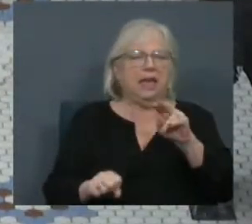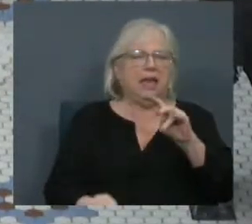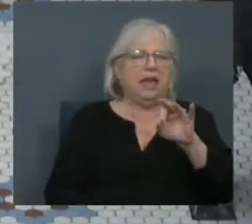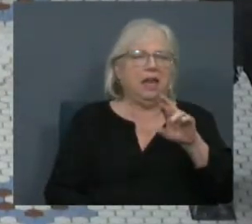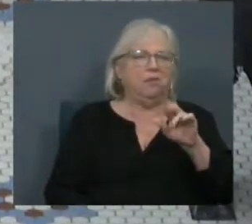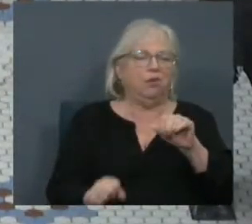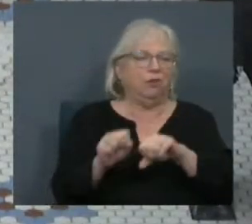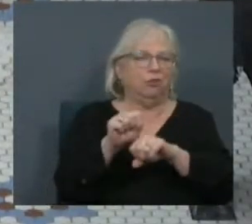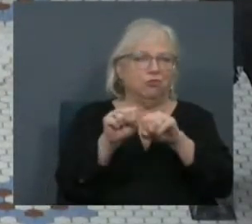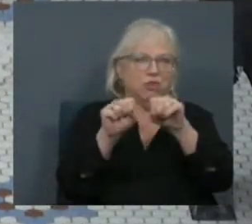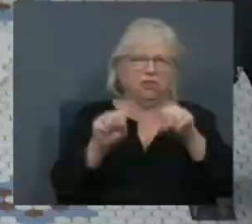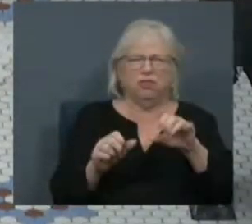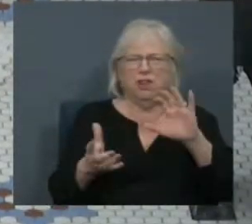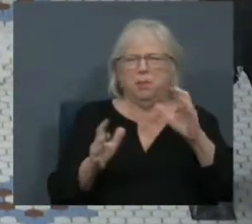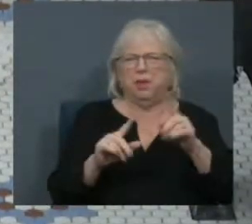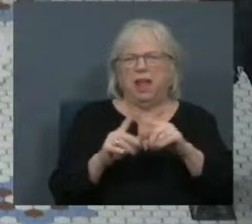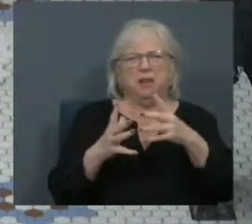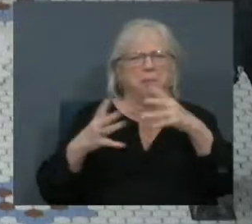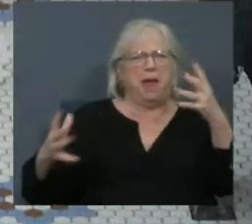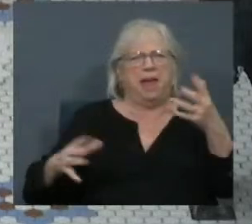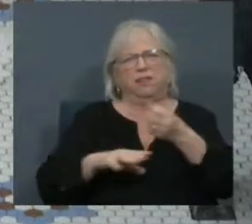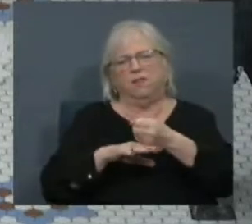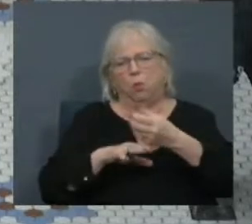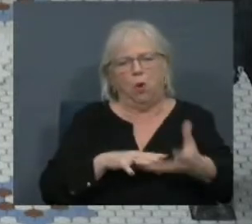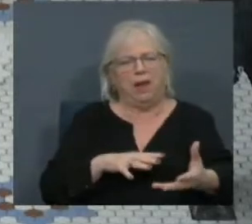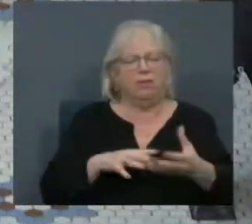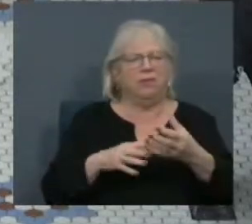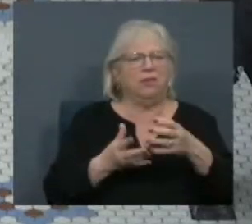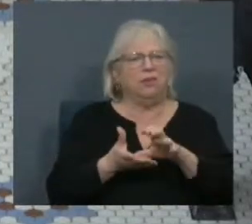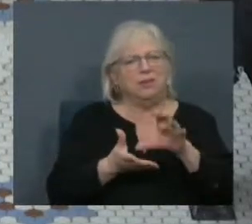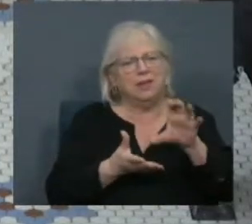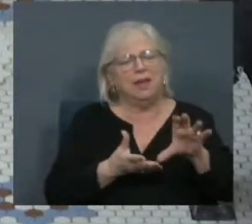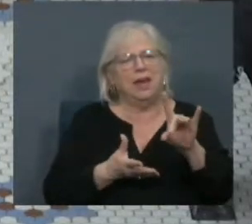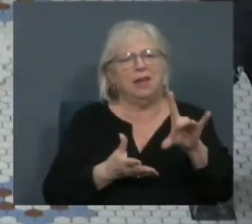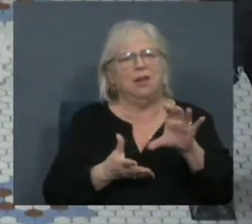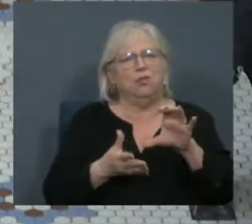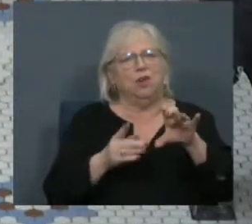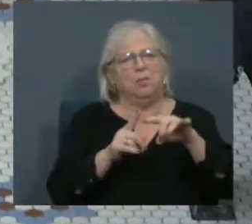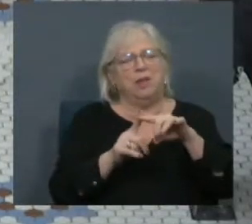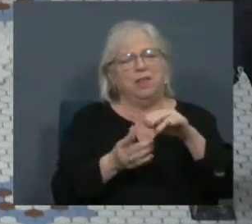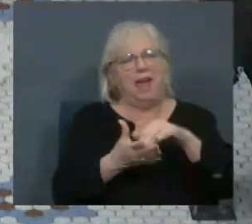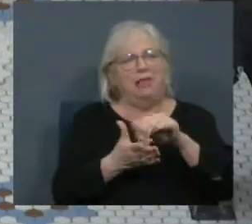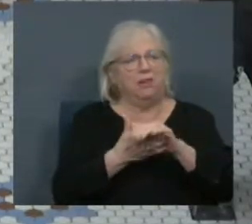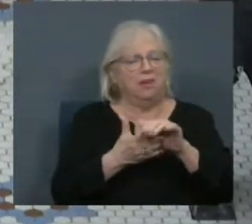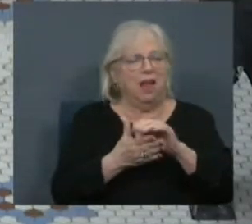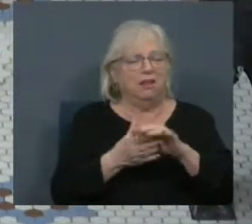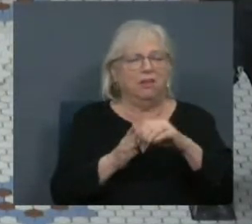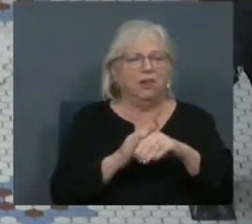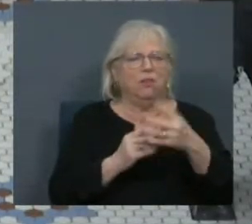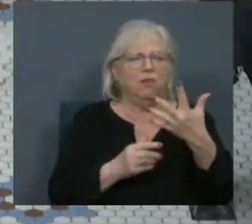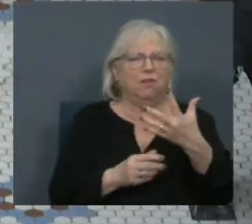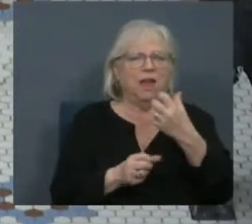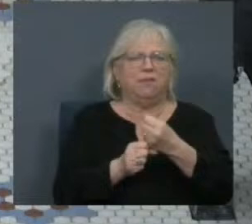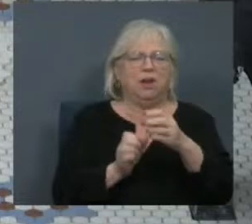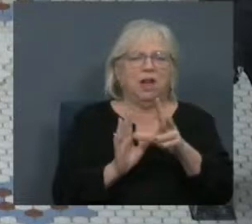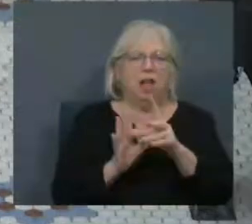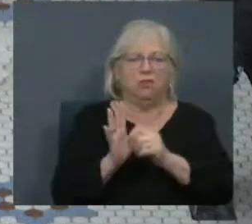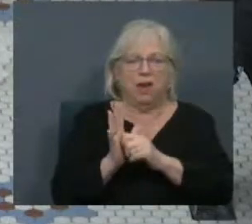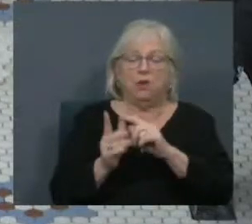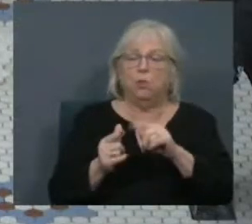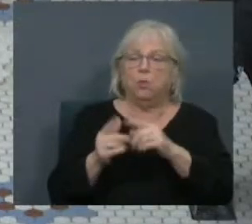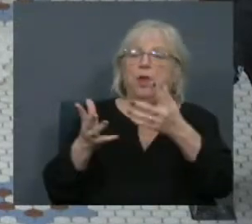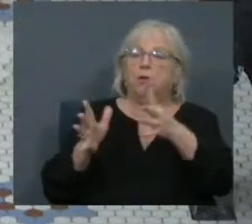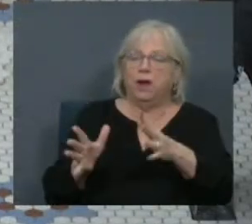massive waste of city resources to sink $800,000+ into a 5-year contract when we already have